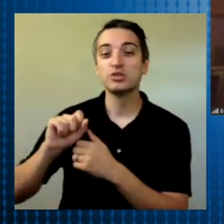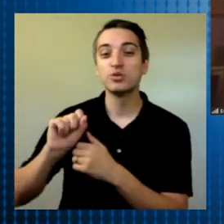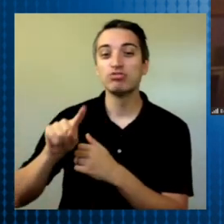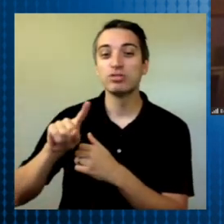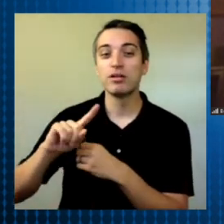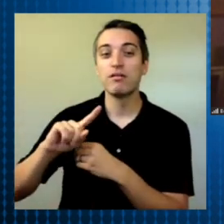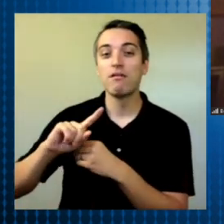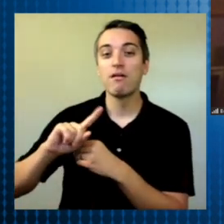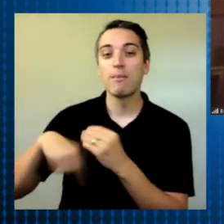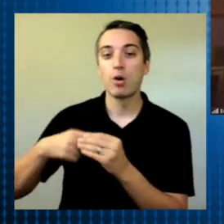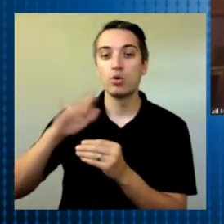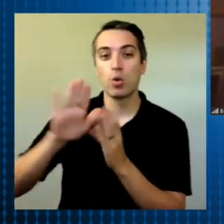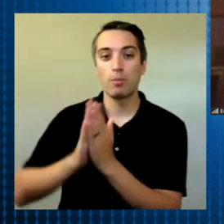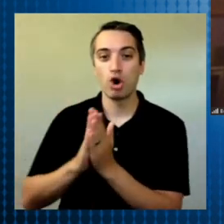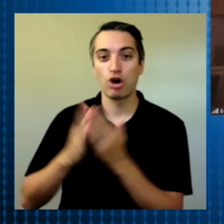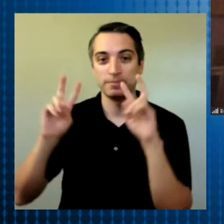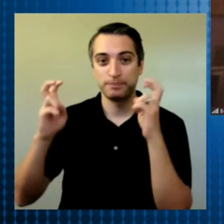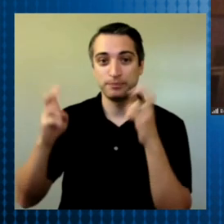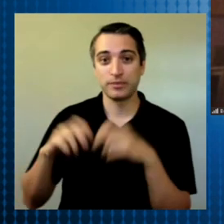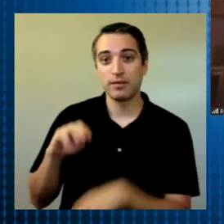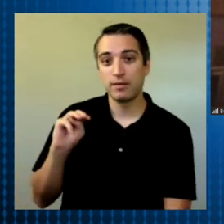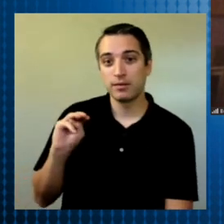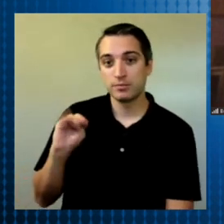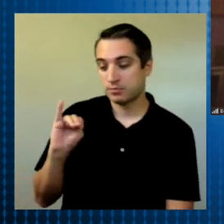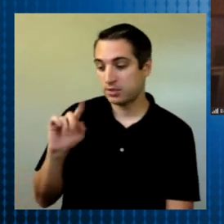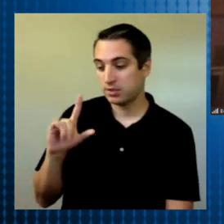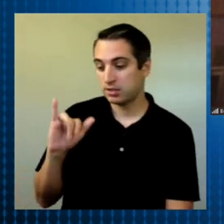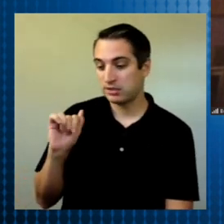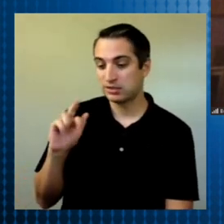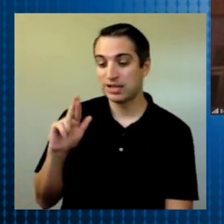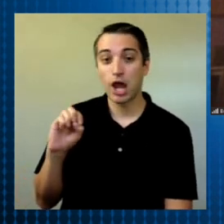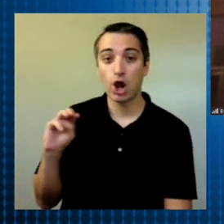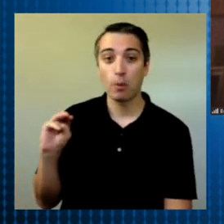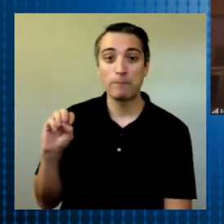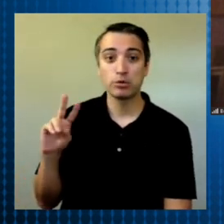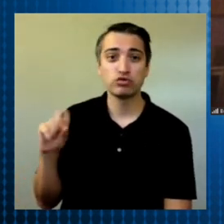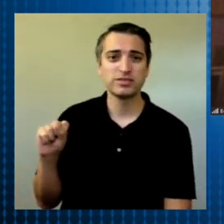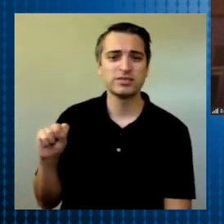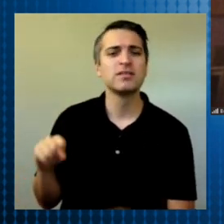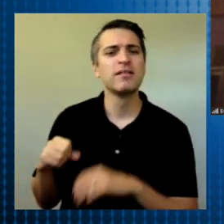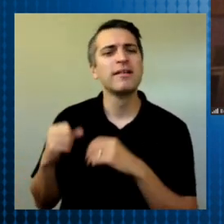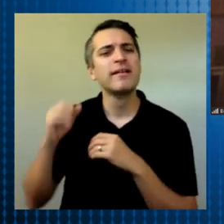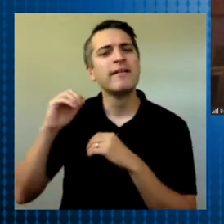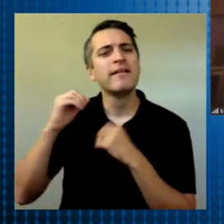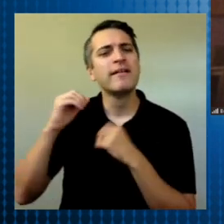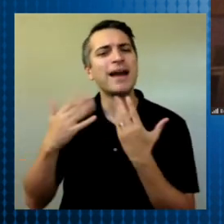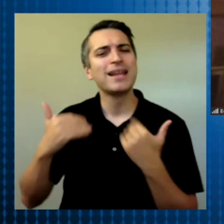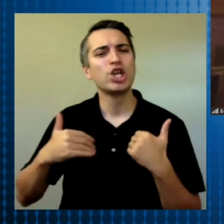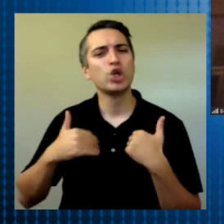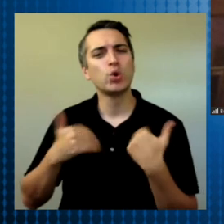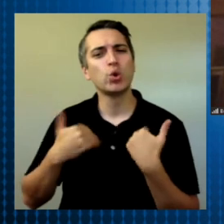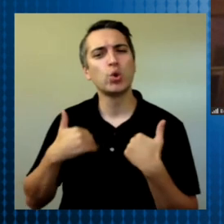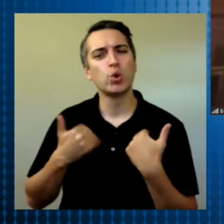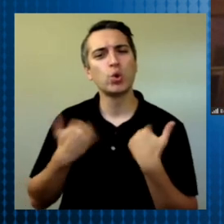name of your book. Being a millionaire seems to be really a goal for a lot of our youth. Is that really something